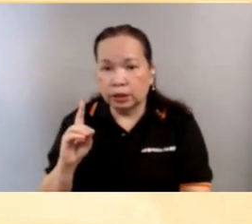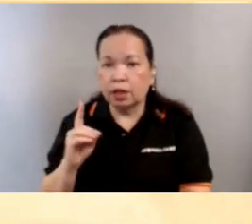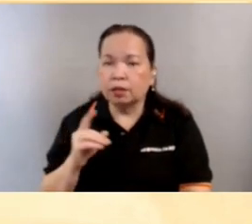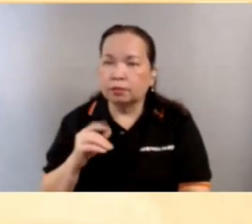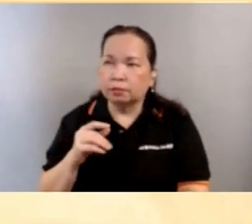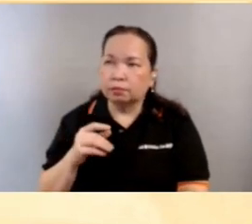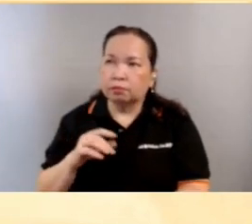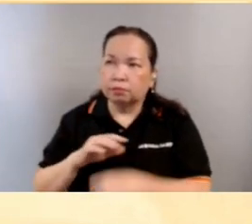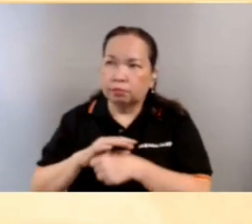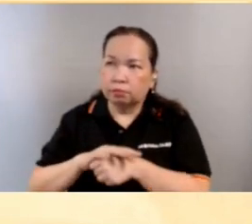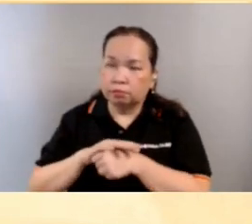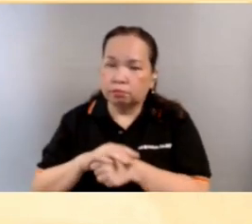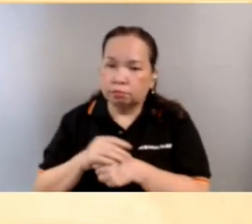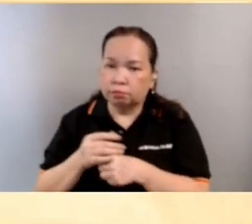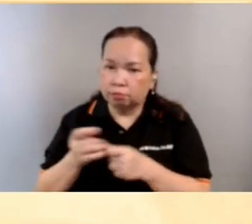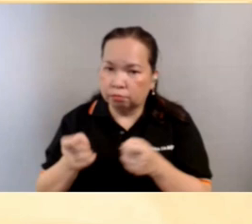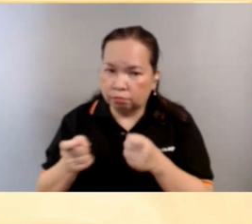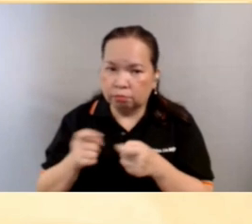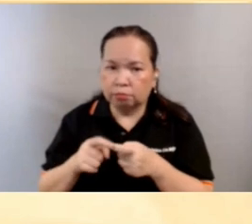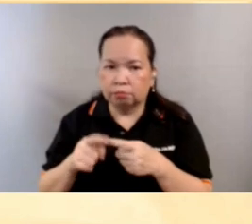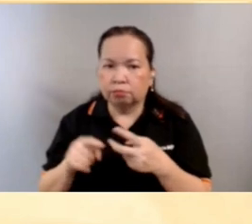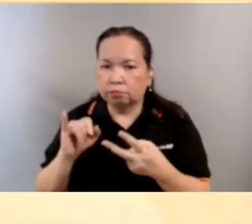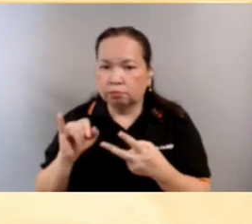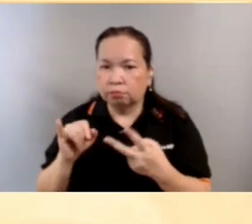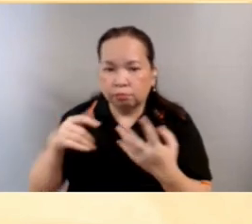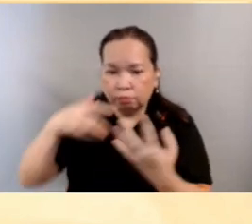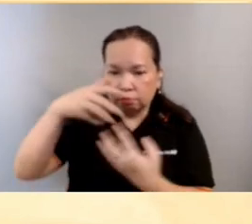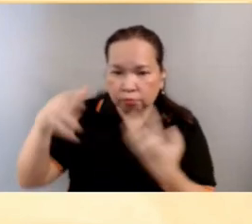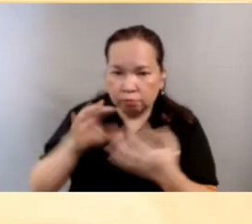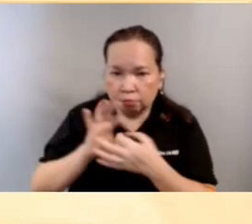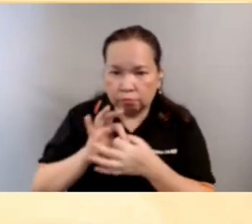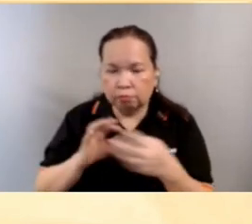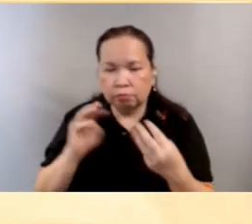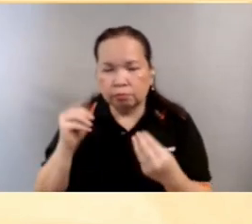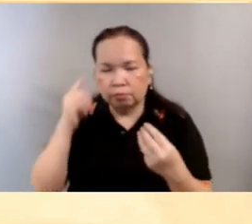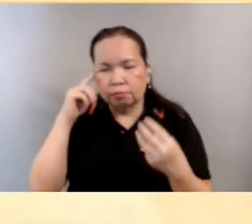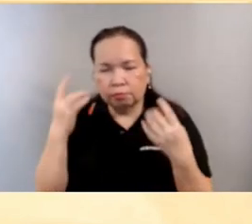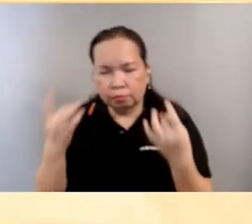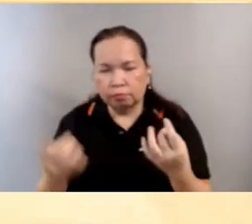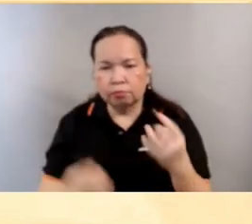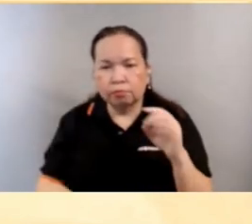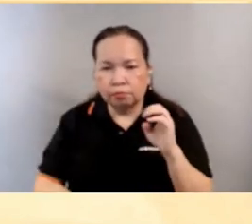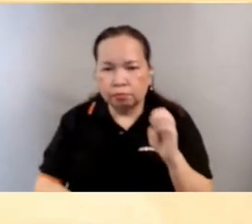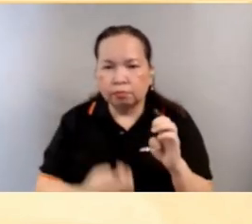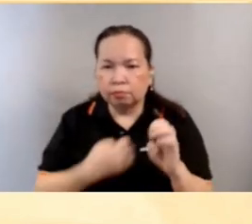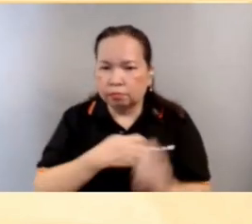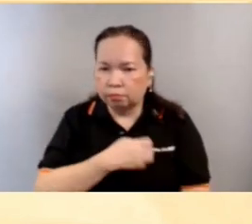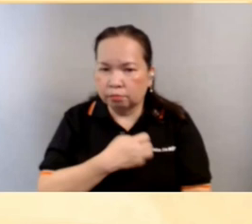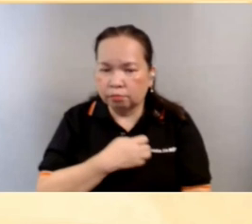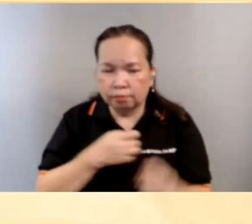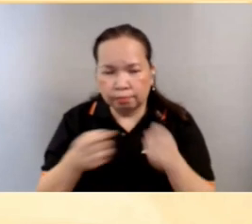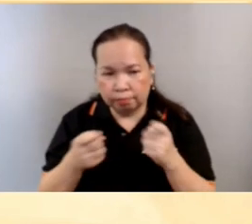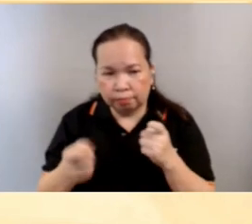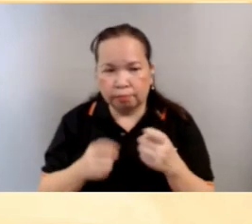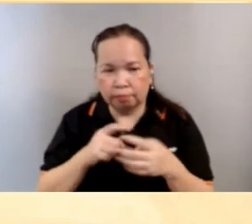tolerance, I is interpersonal effectiveness, M is mindfulness, and E is emotion regulation.